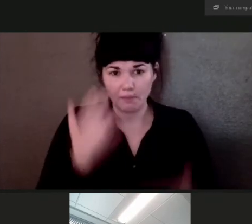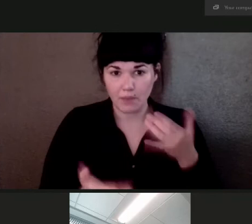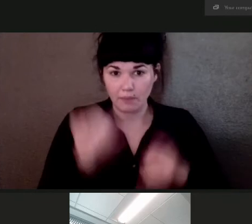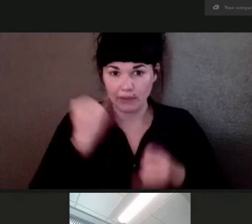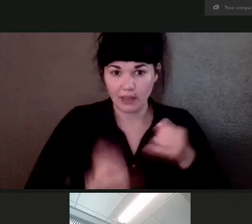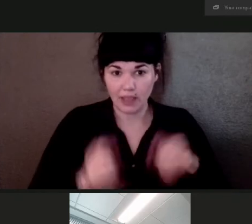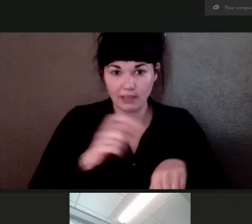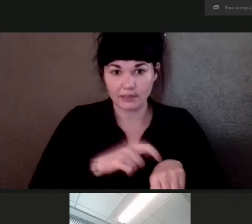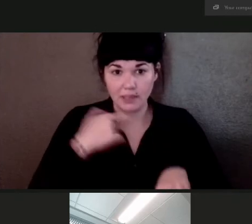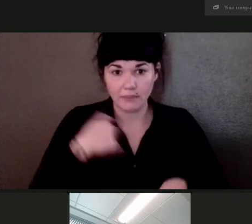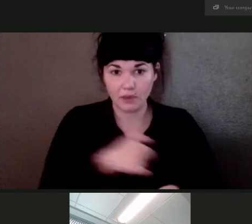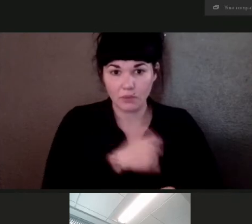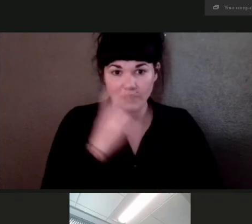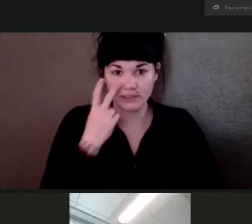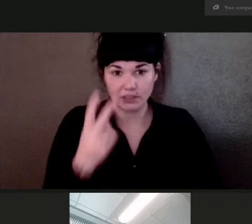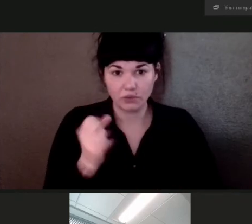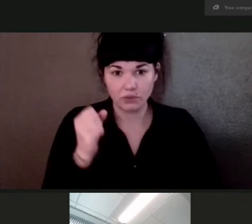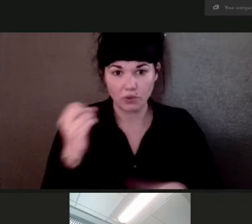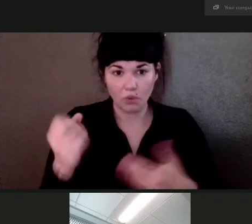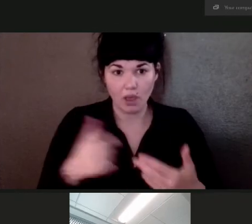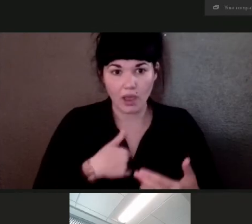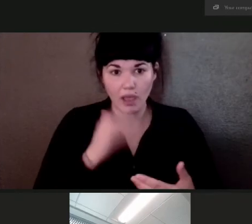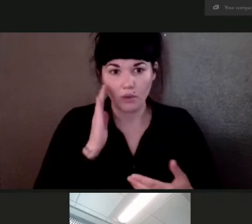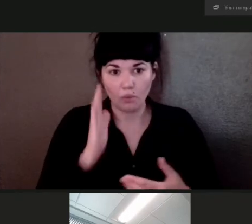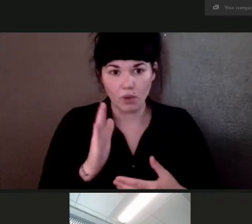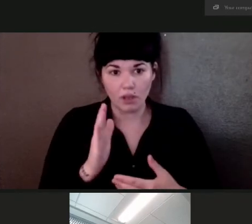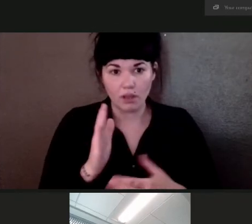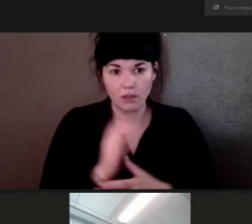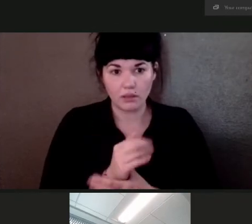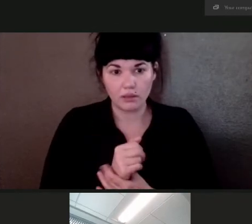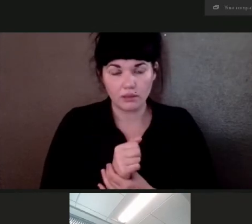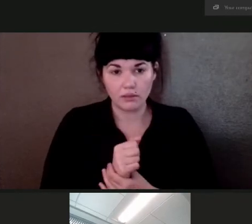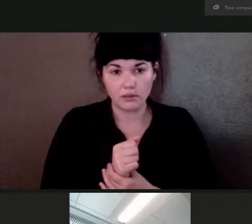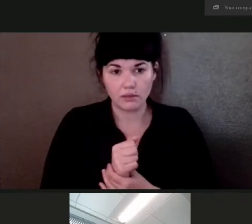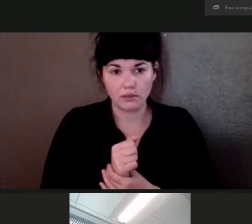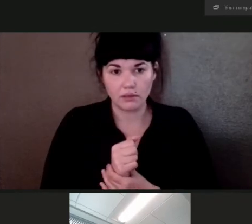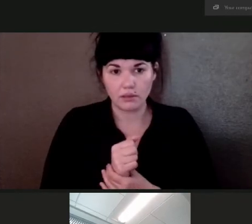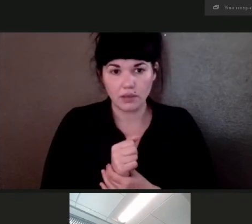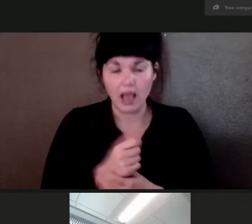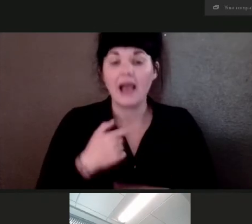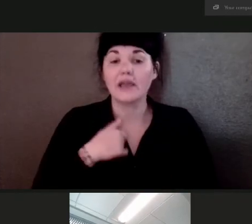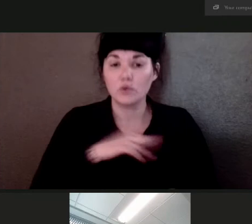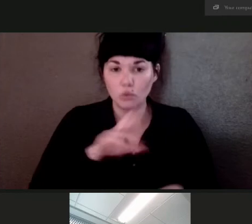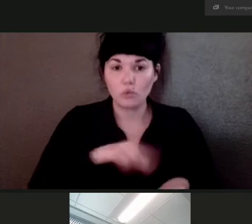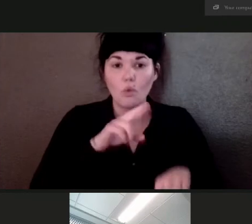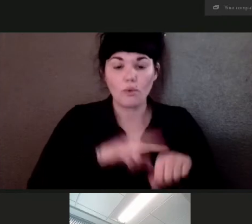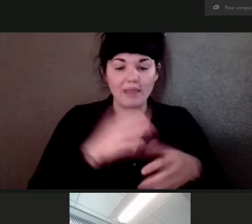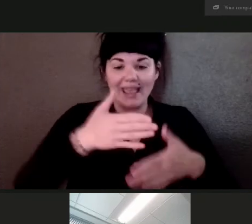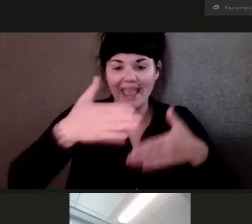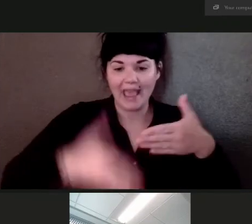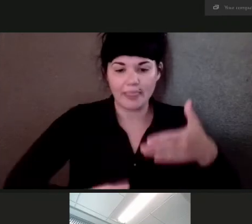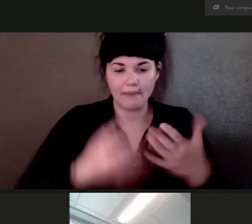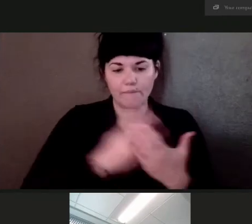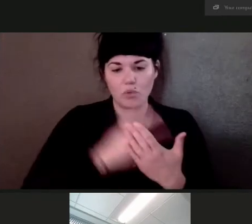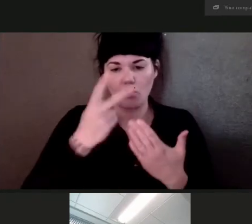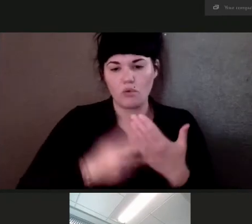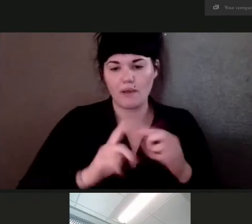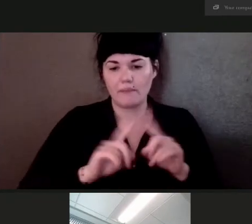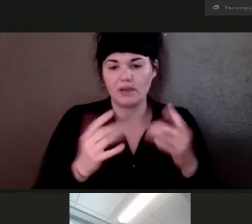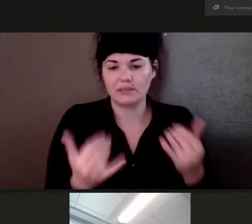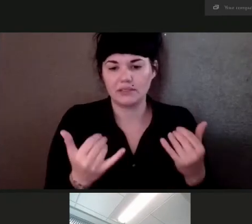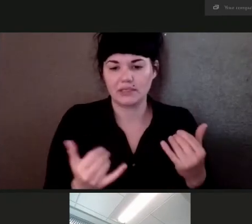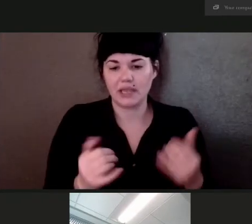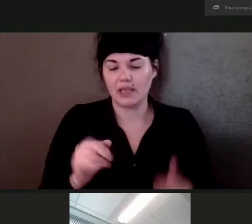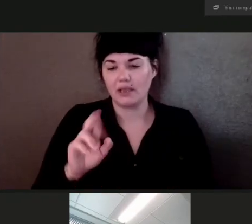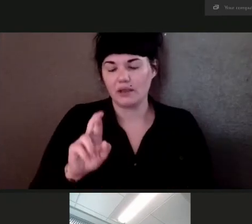see you. So okay. I am going to I normally take us out, but today Rajeshri is taking on